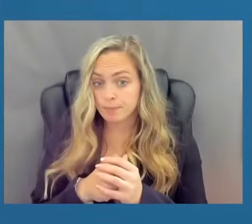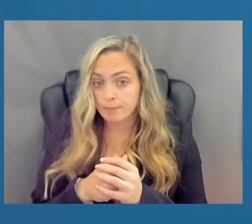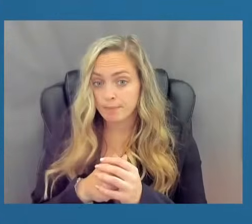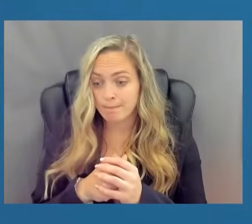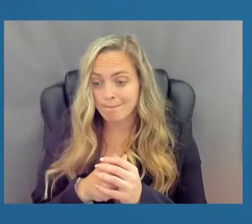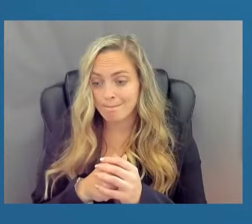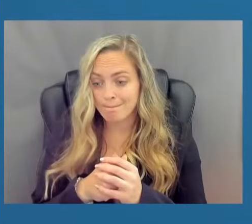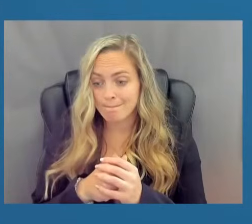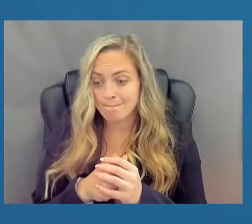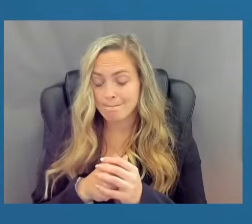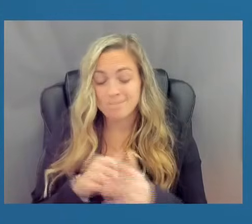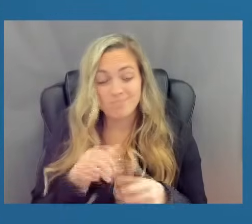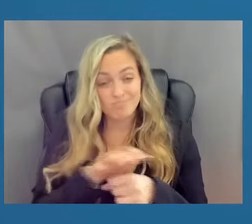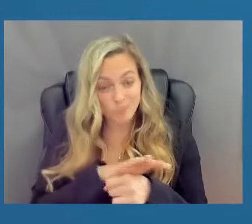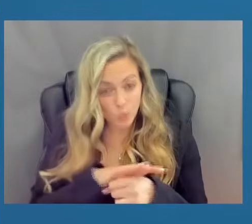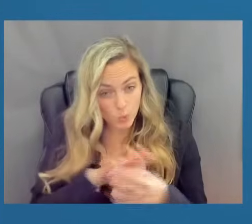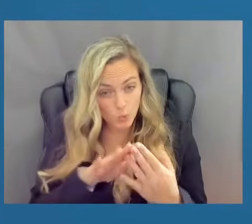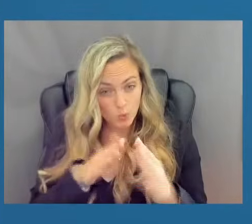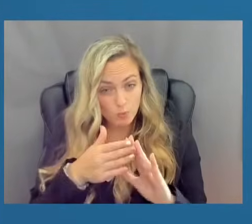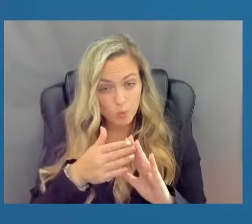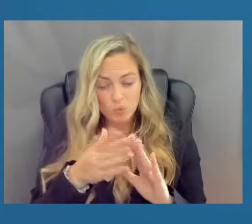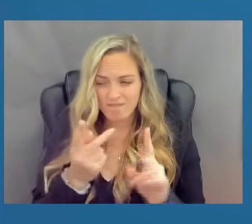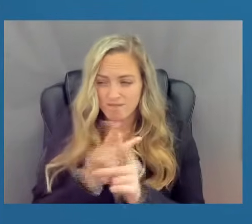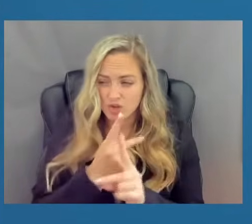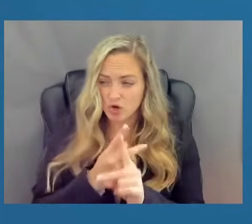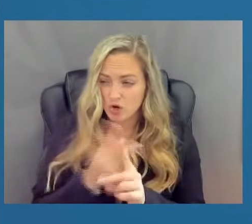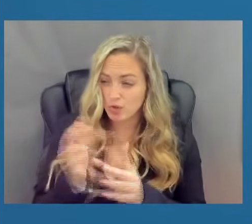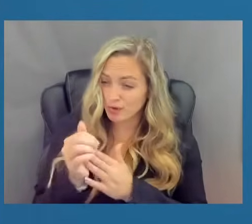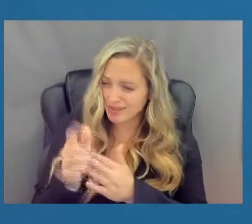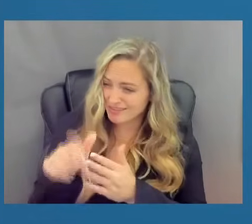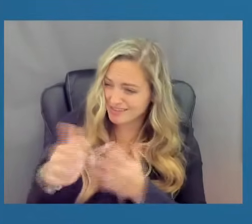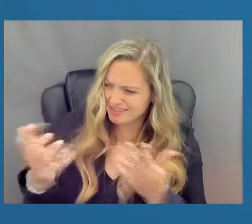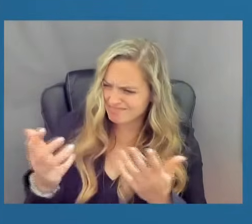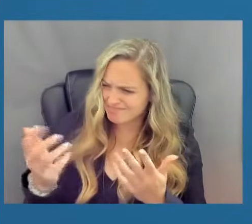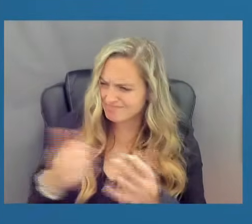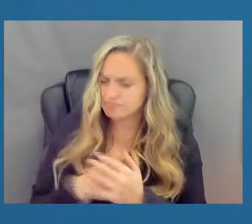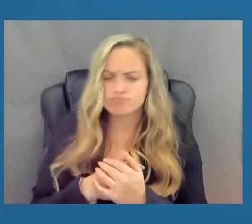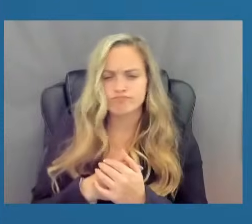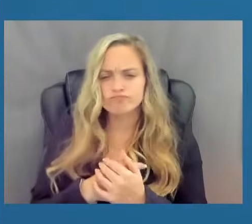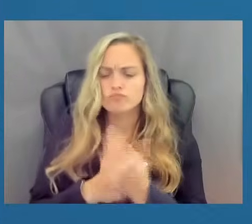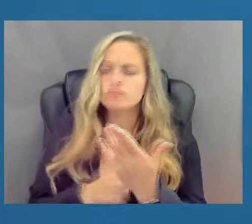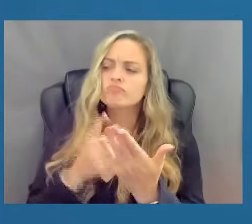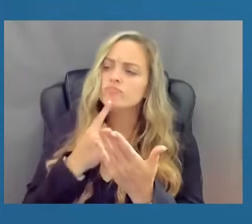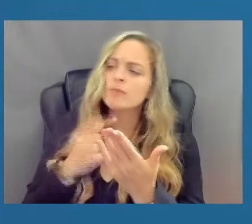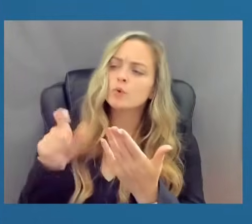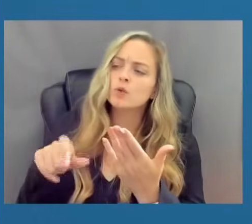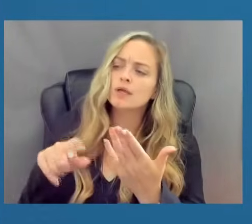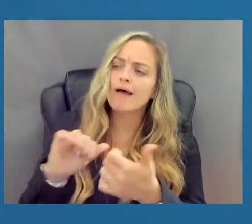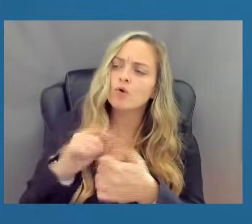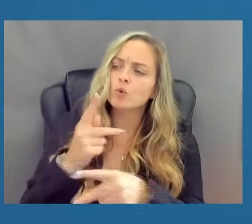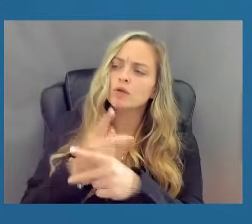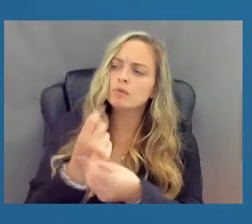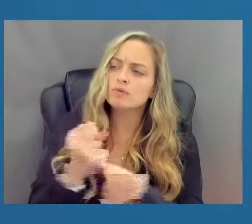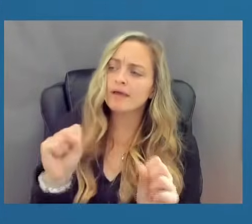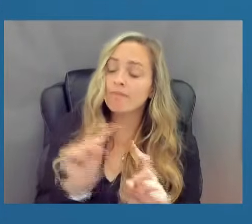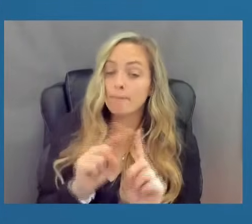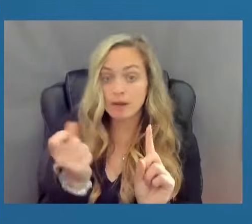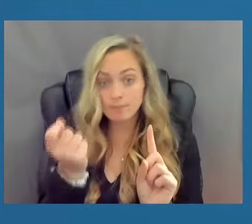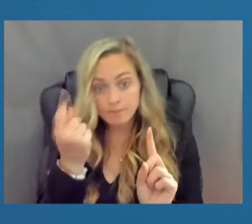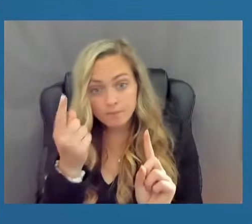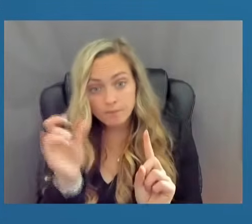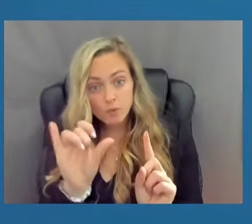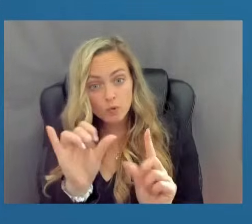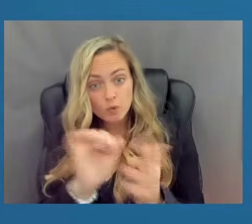listen to local communities, find out what their leaders need to keep the community safe, but also how to